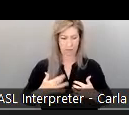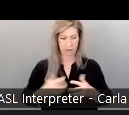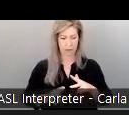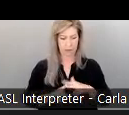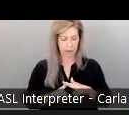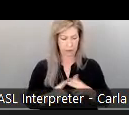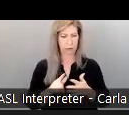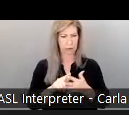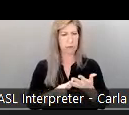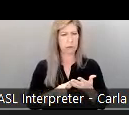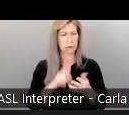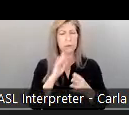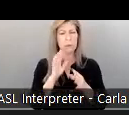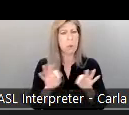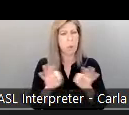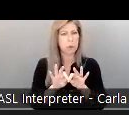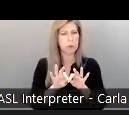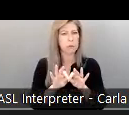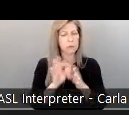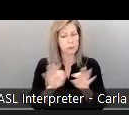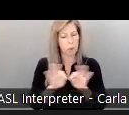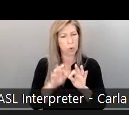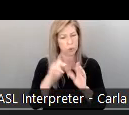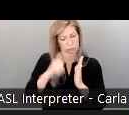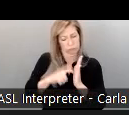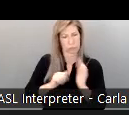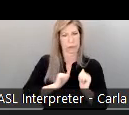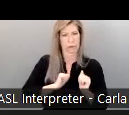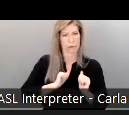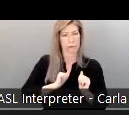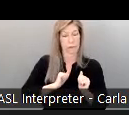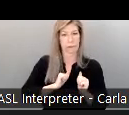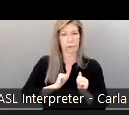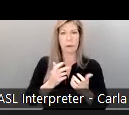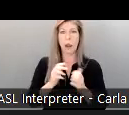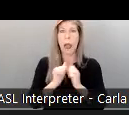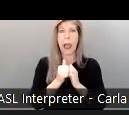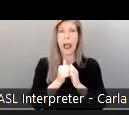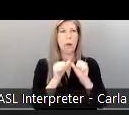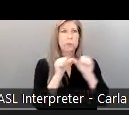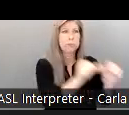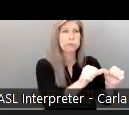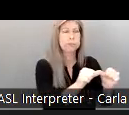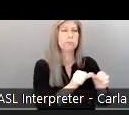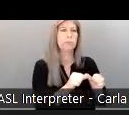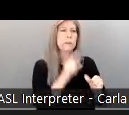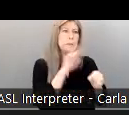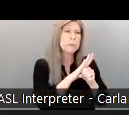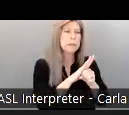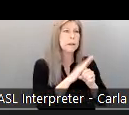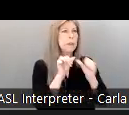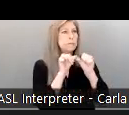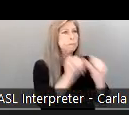work. And how do you stay deeply compassionate, deeply committed,